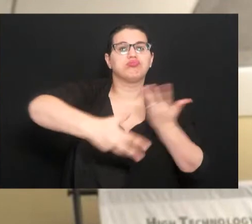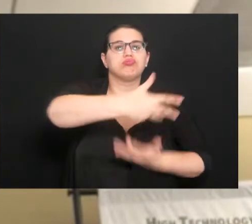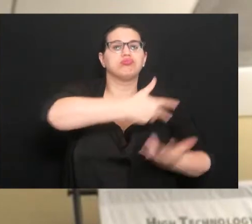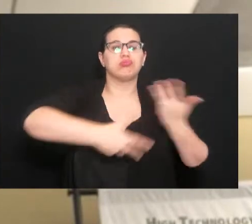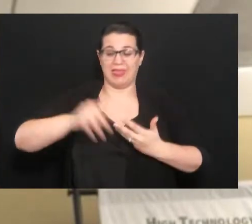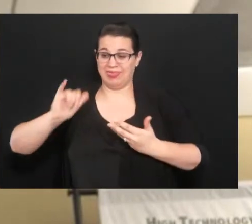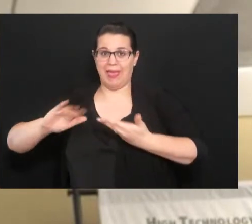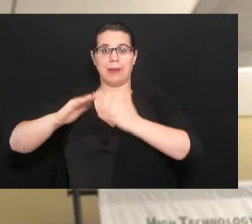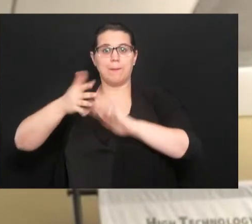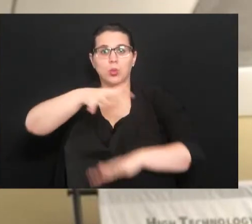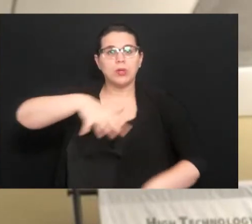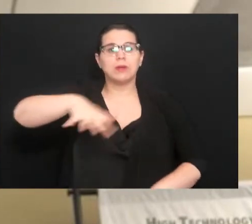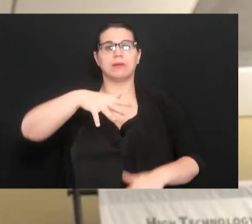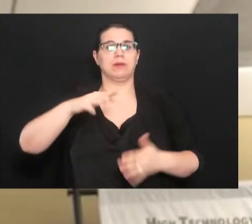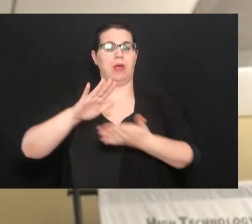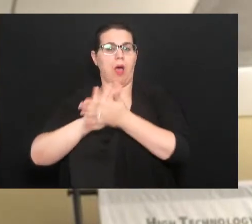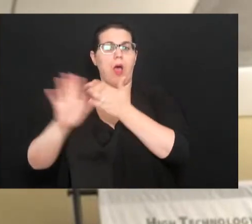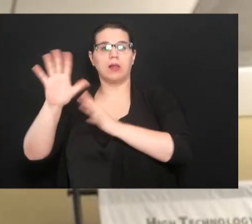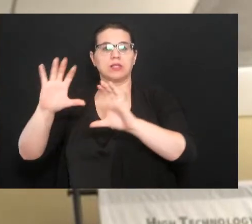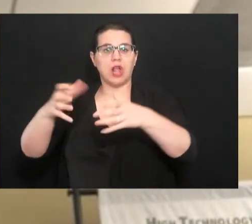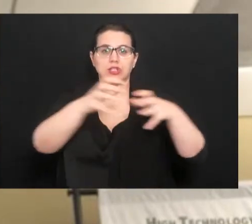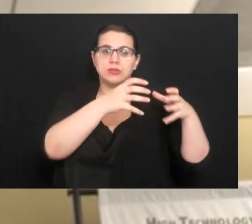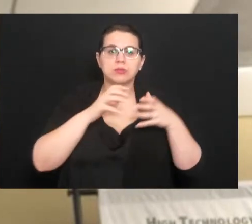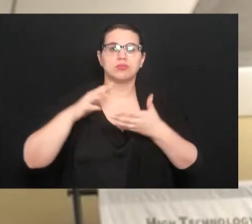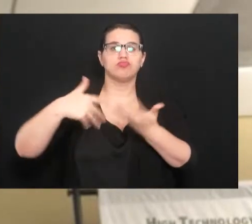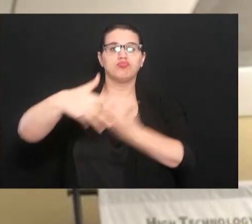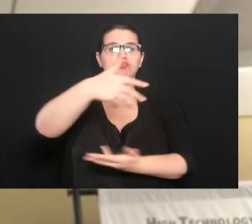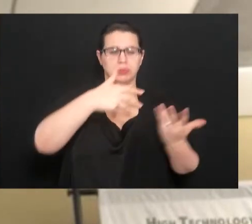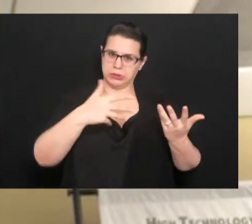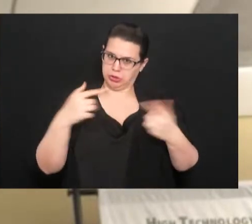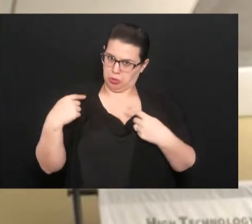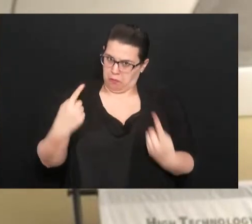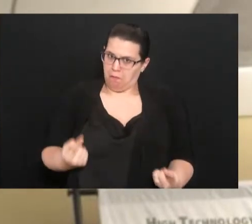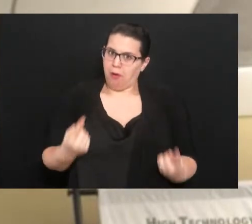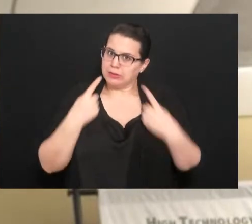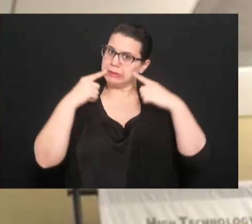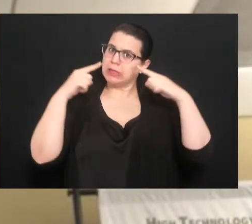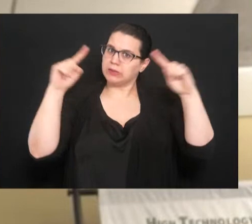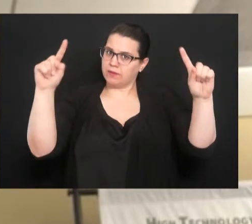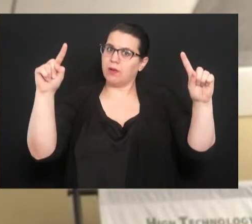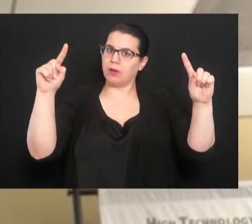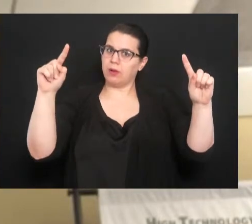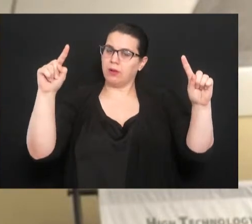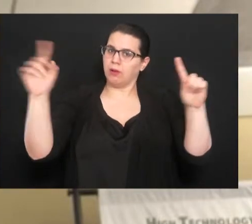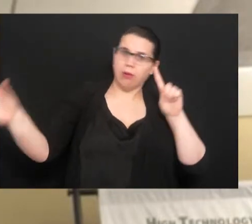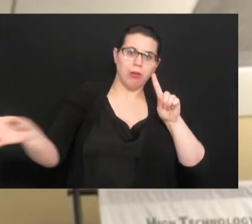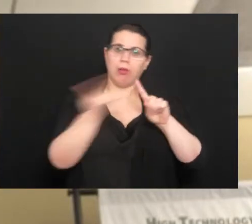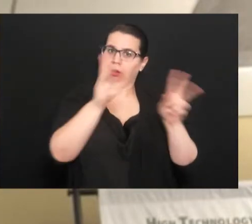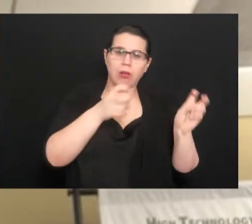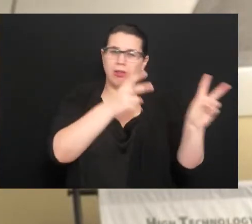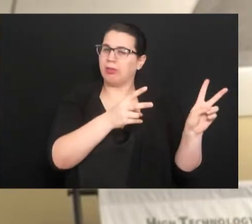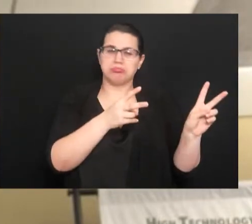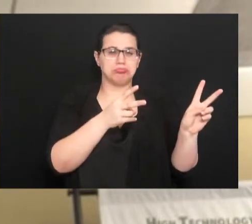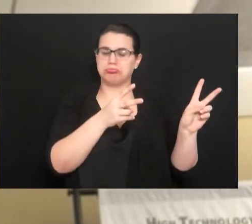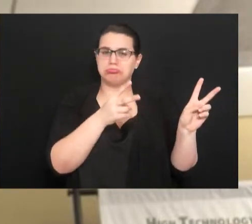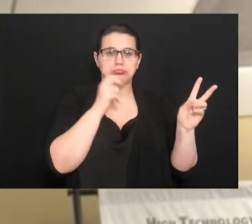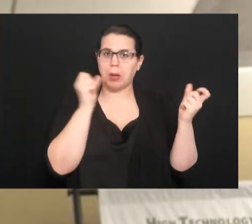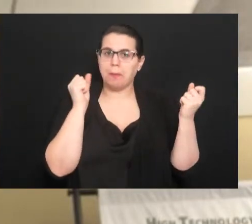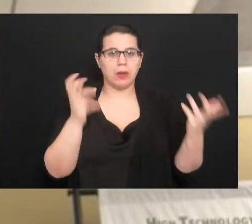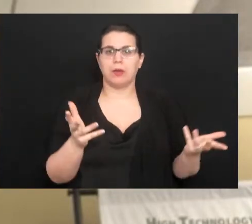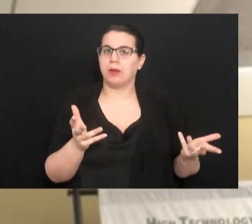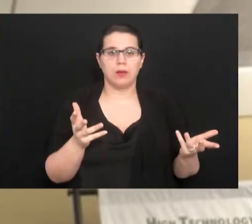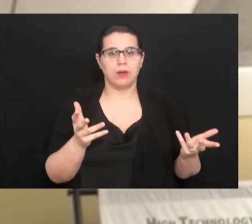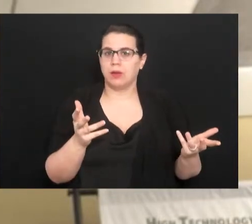community, we have had a successful year, and we have not had significant health challenges among